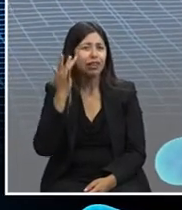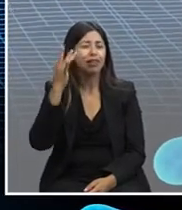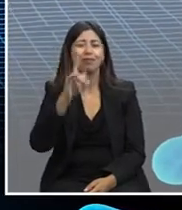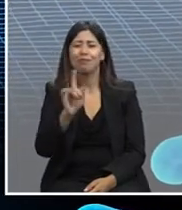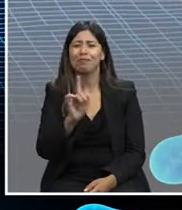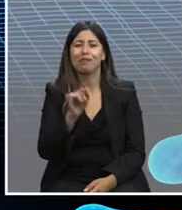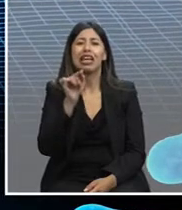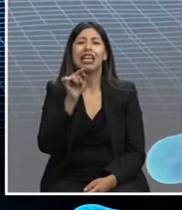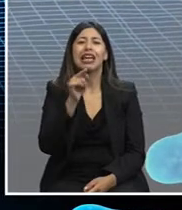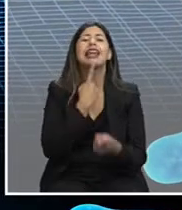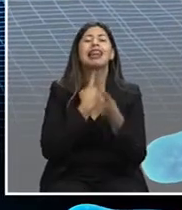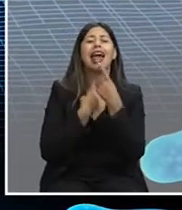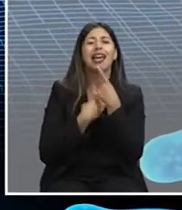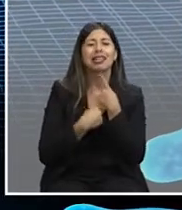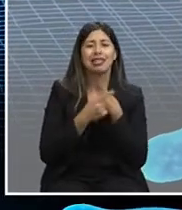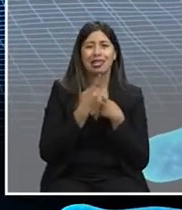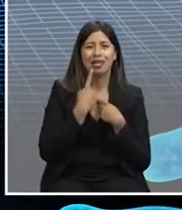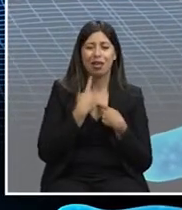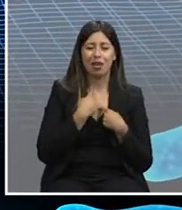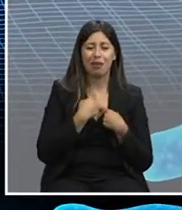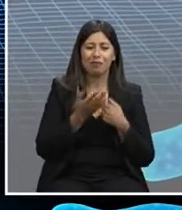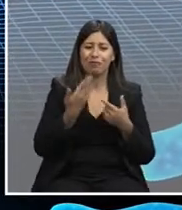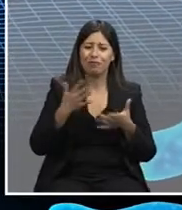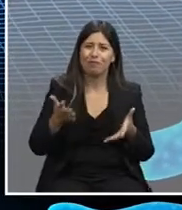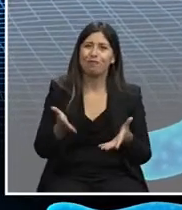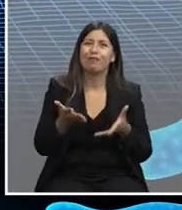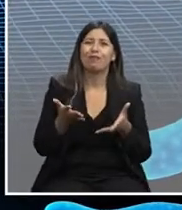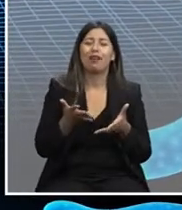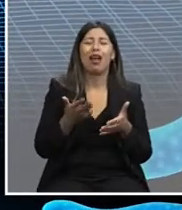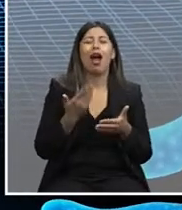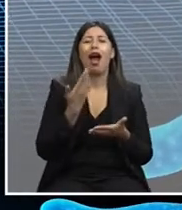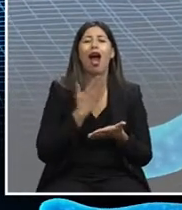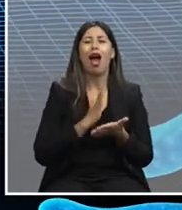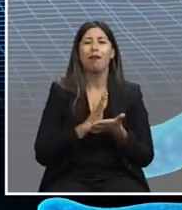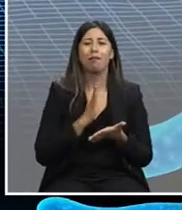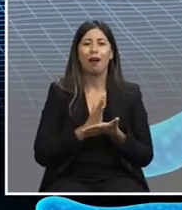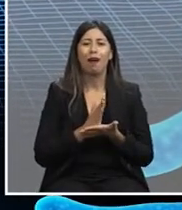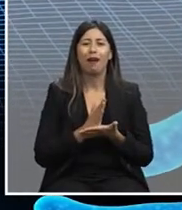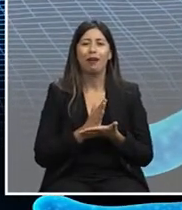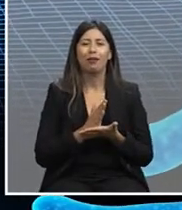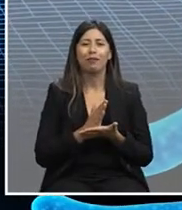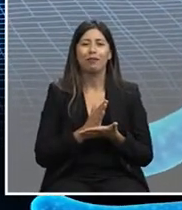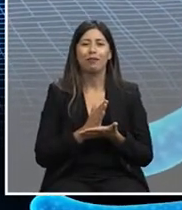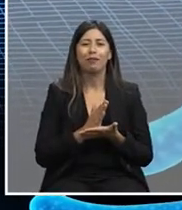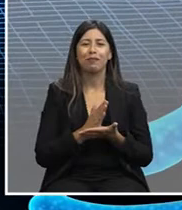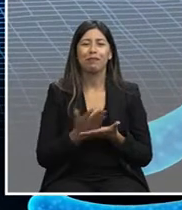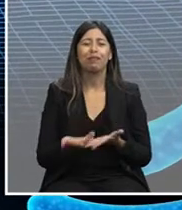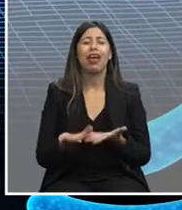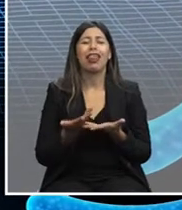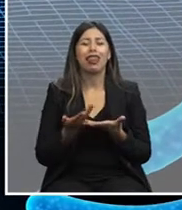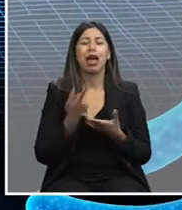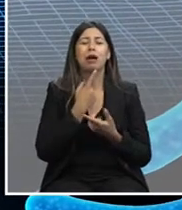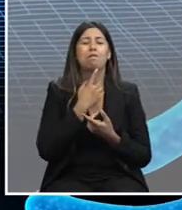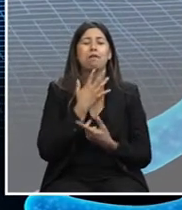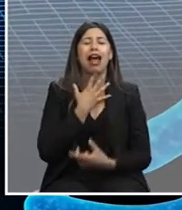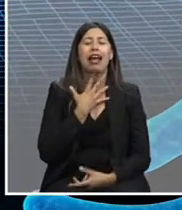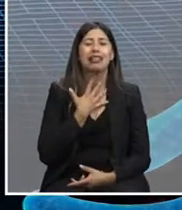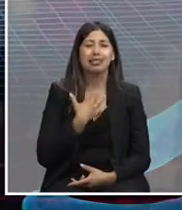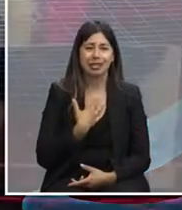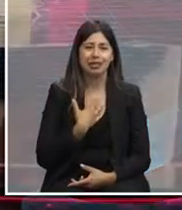driving us to do so by giving us pleasure whenever we do so with a molecule called